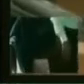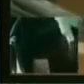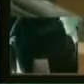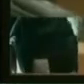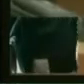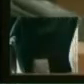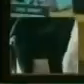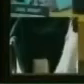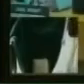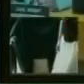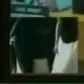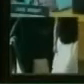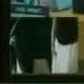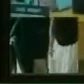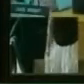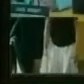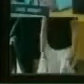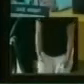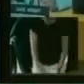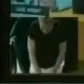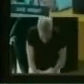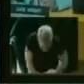Bustler.